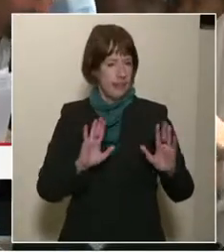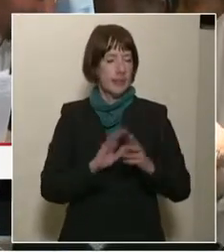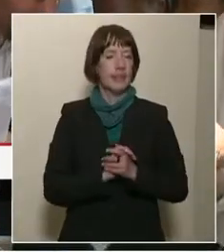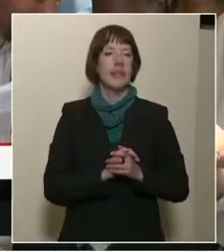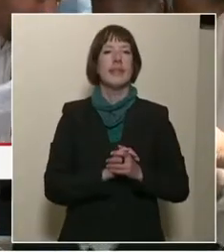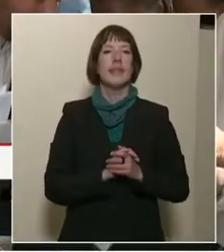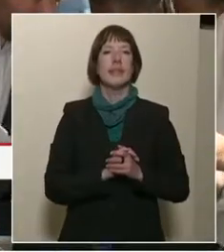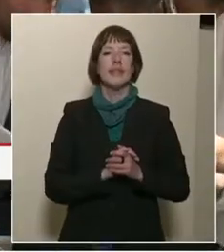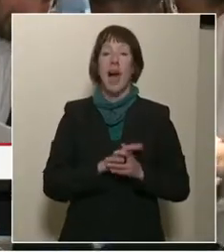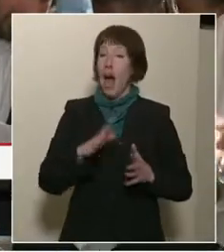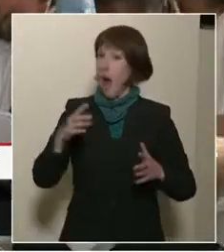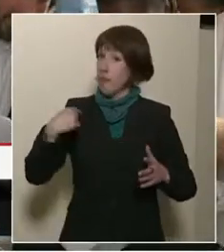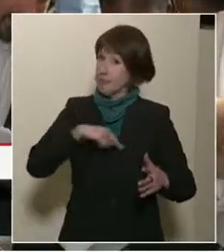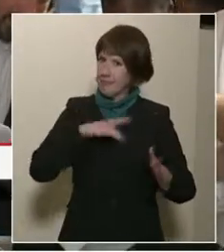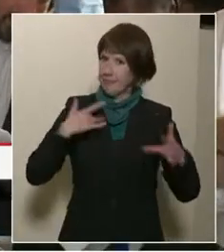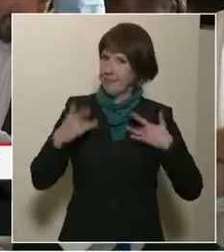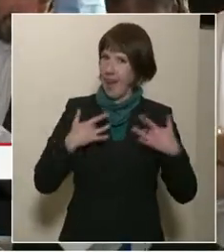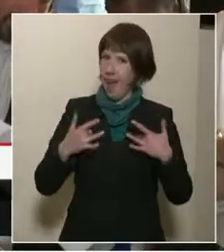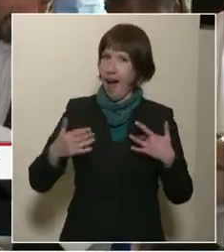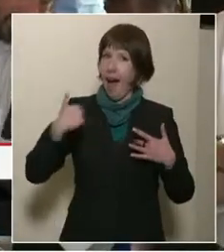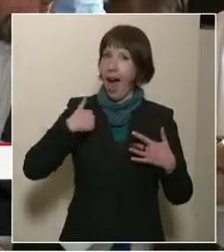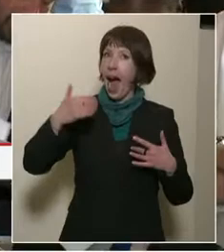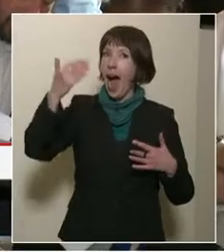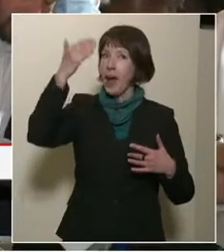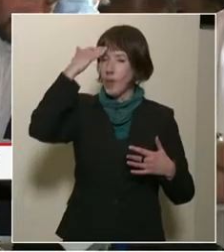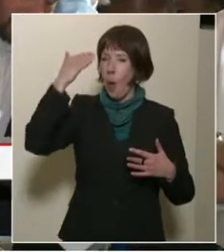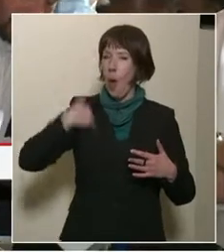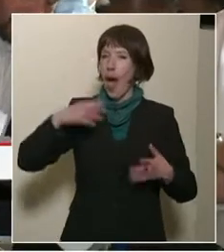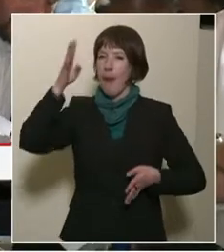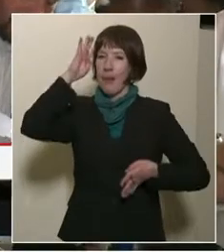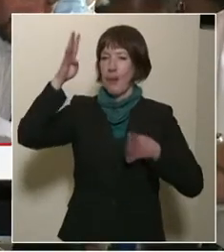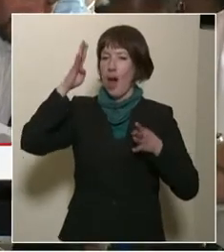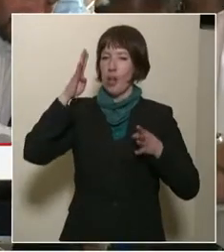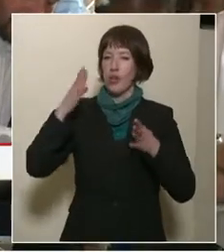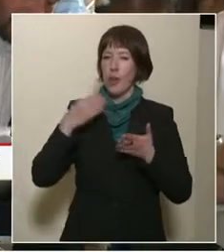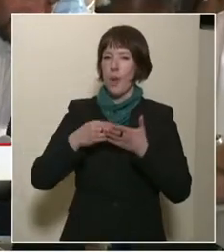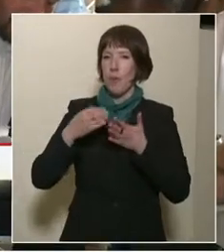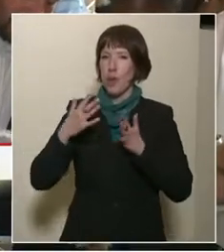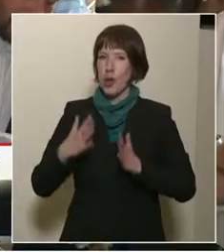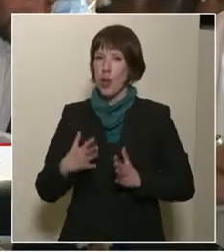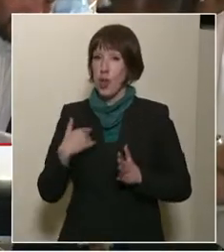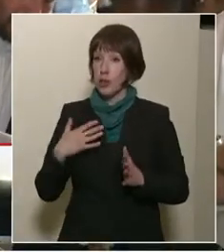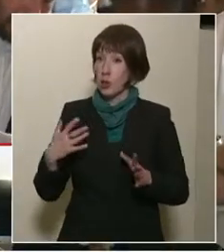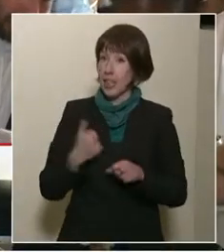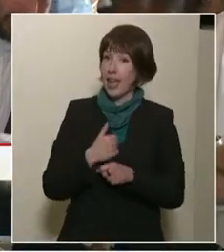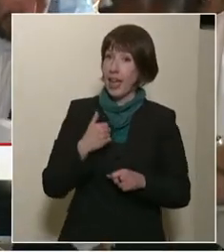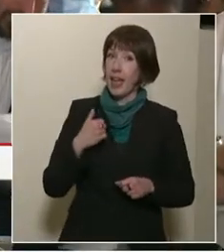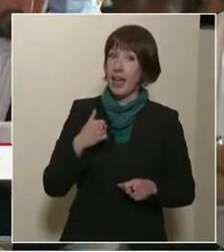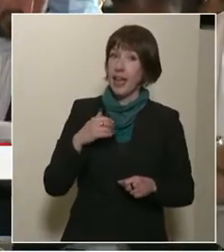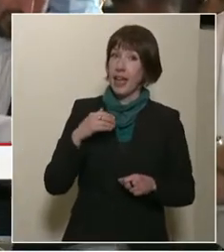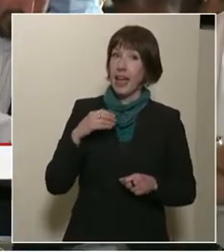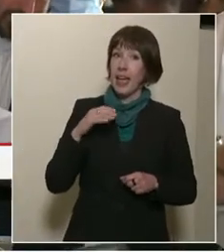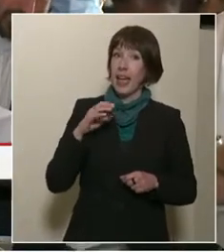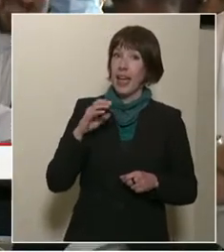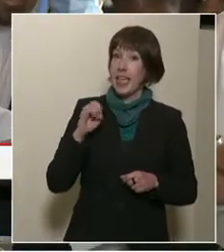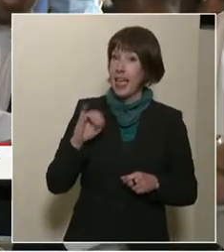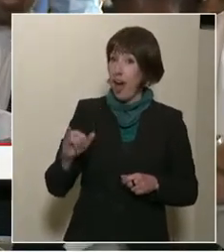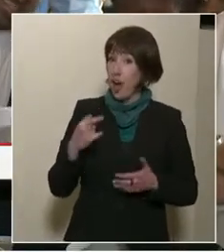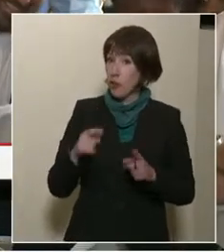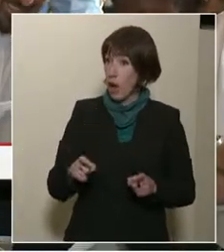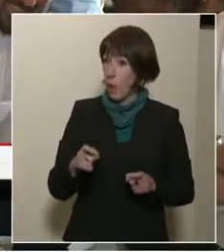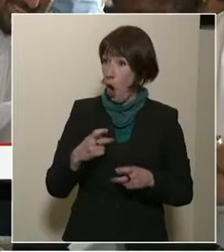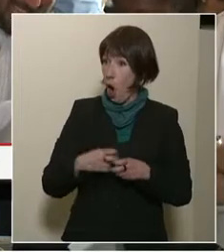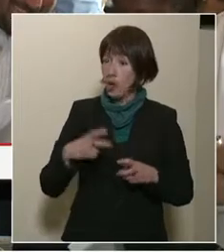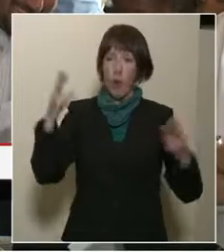And we are really excited because I know, because I'm an entrepreneur, that time is money. If you got an EIE grant, was it hard? No, it wasn't hard.